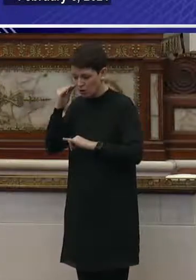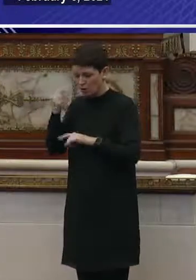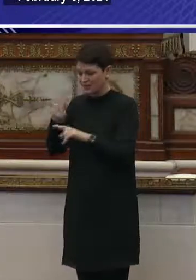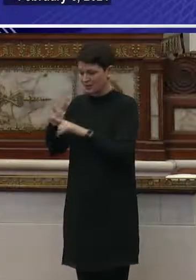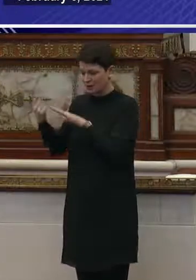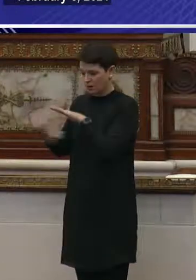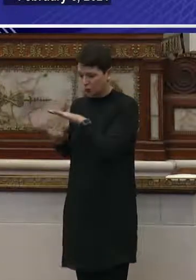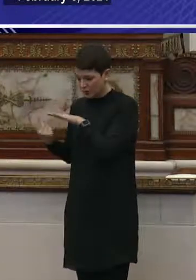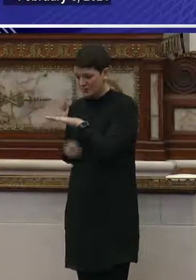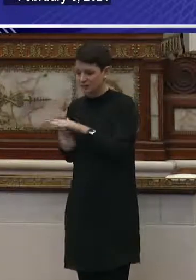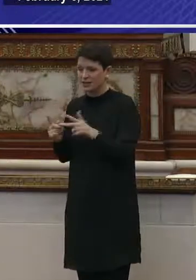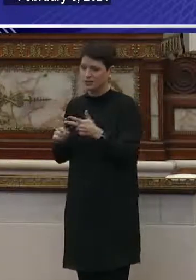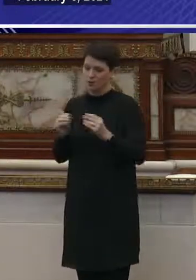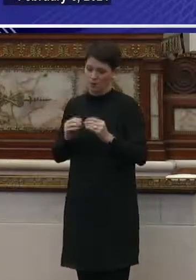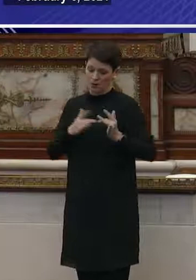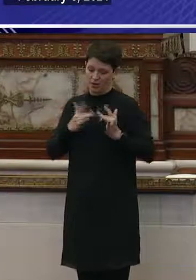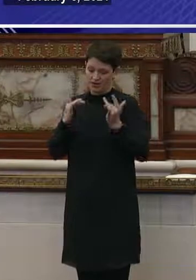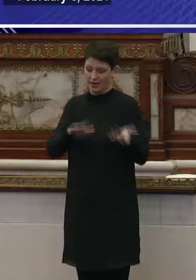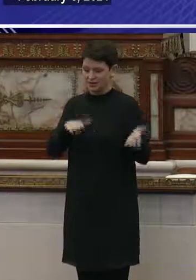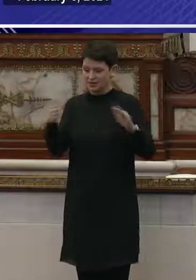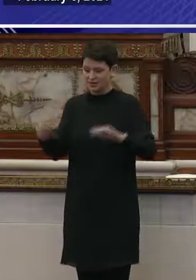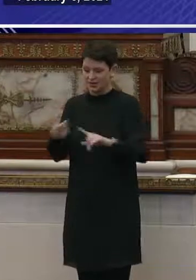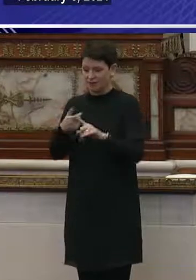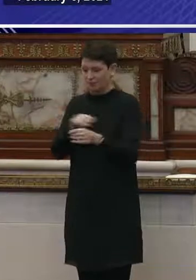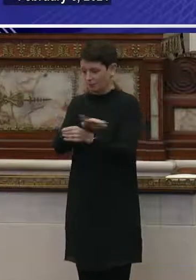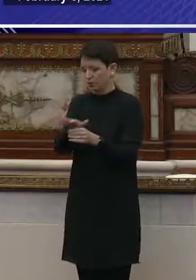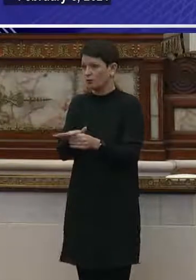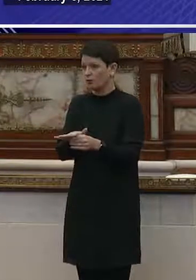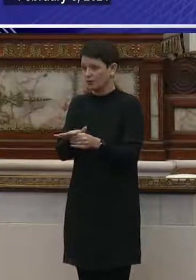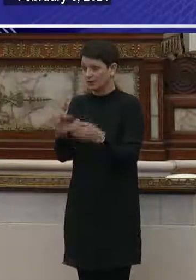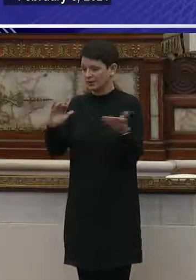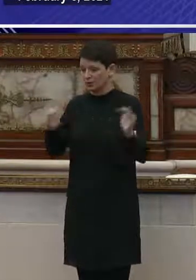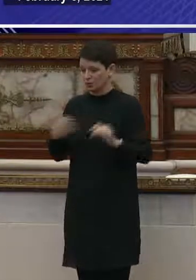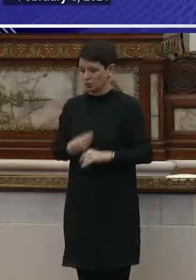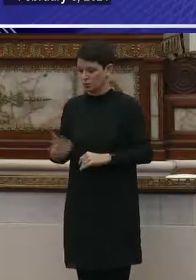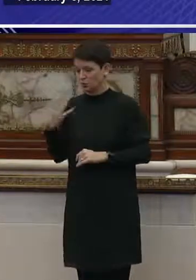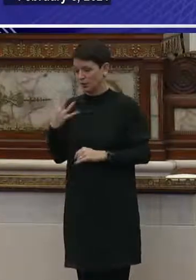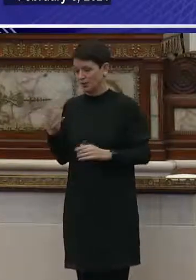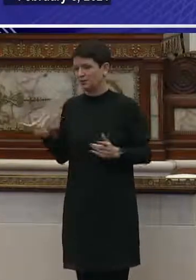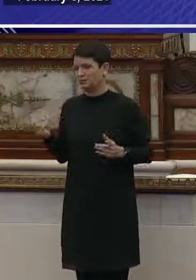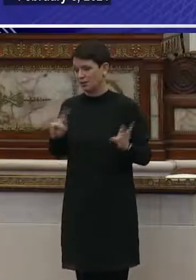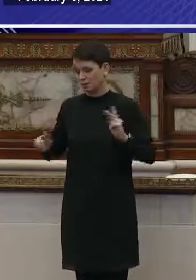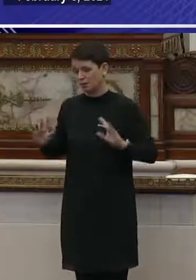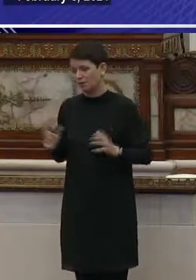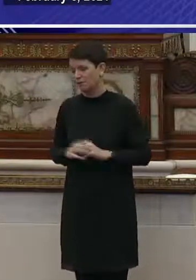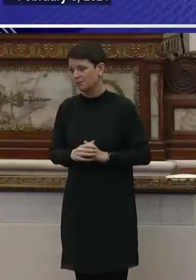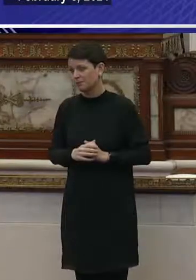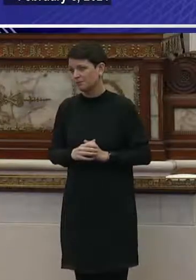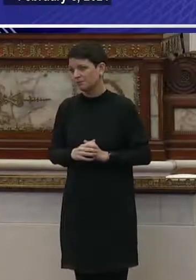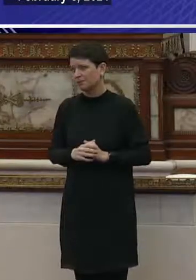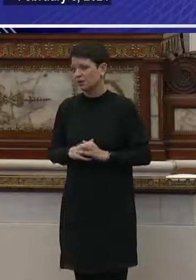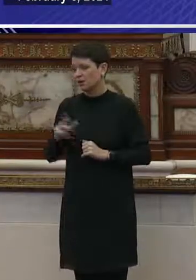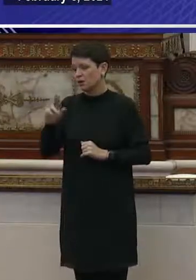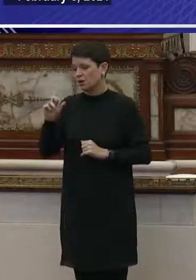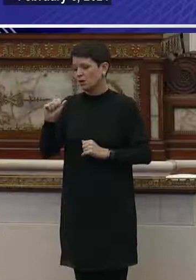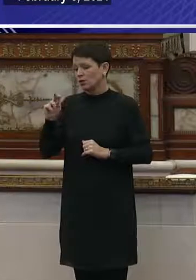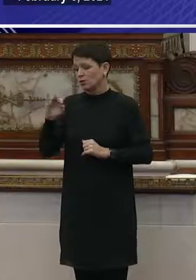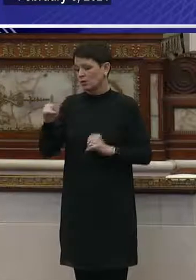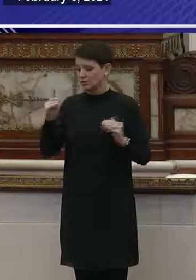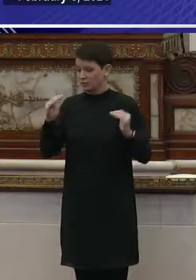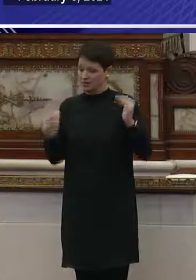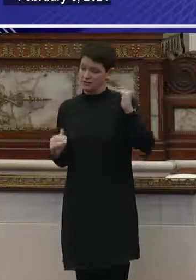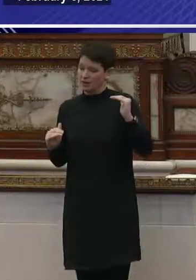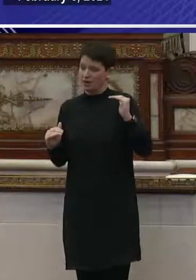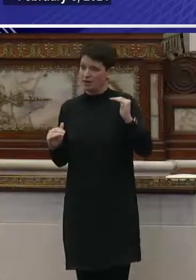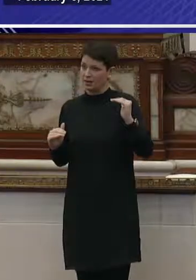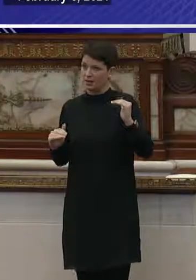self-quarantine. They've been more likely to die from COVID-19 as compared to white counterparts. So the racial disparities that exist in